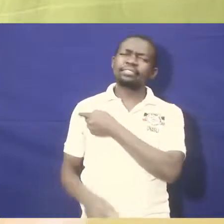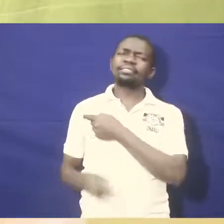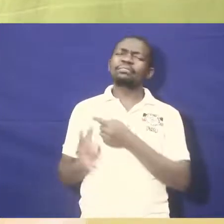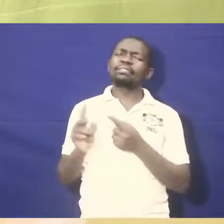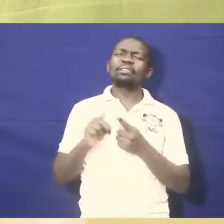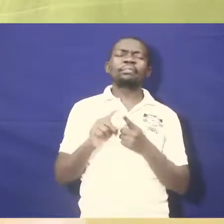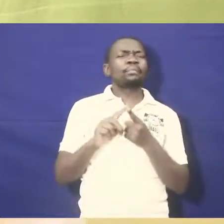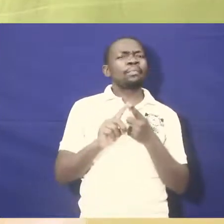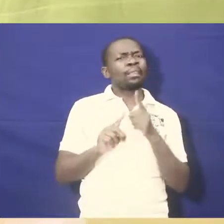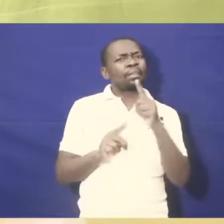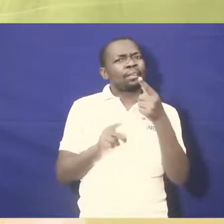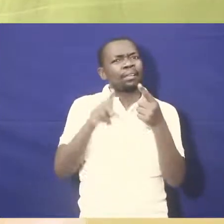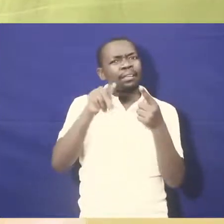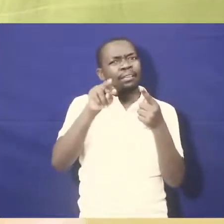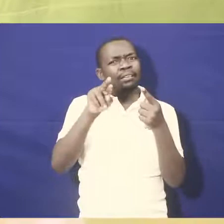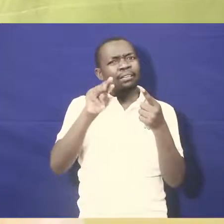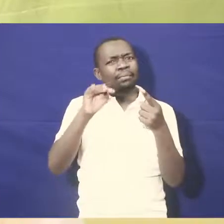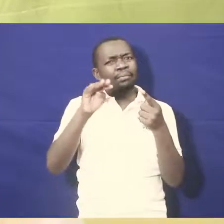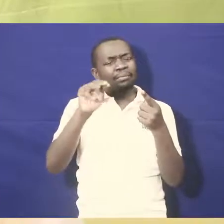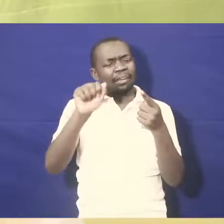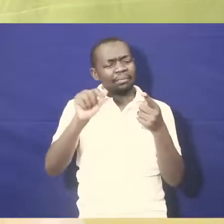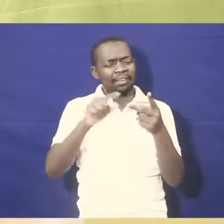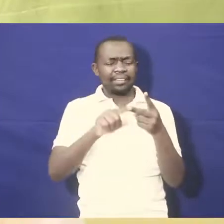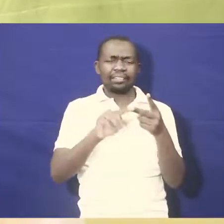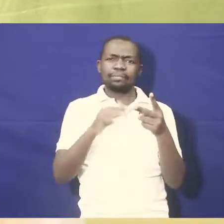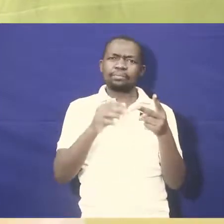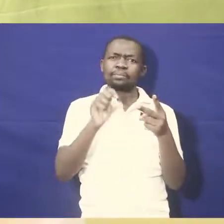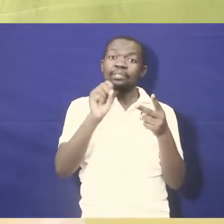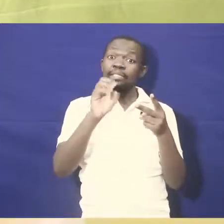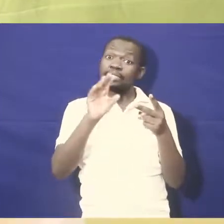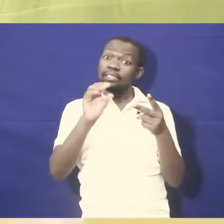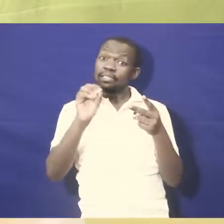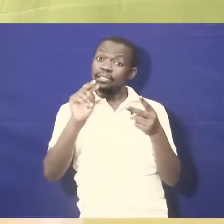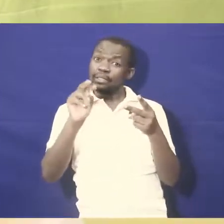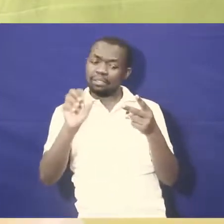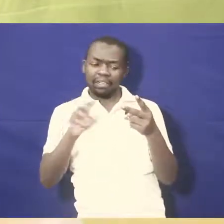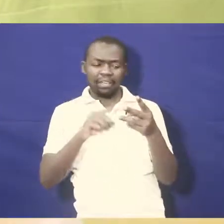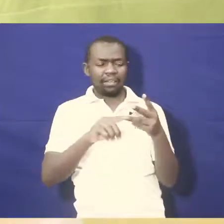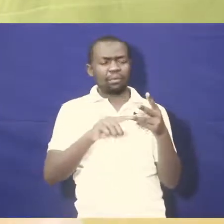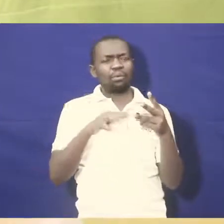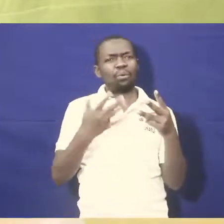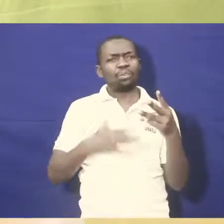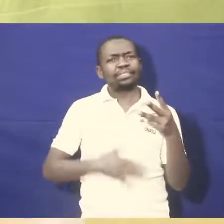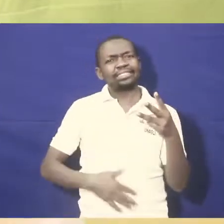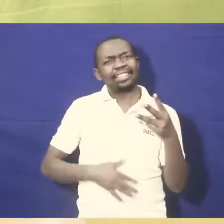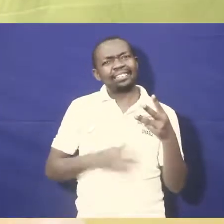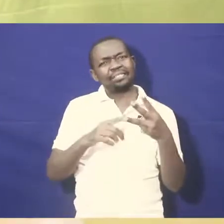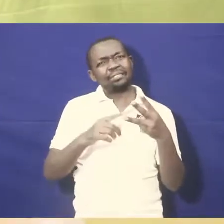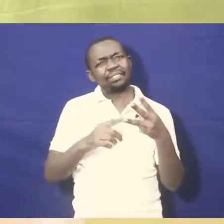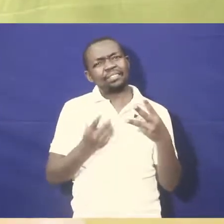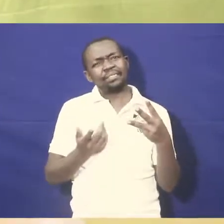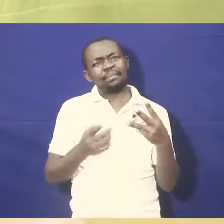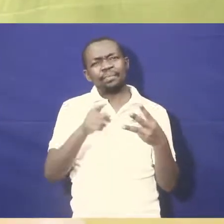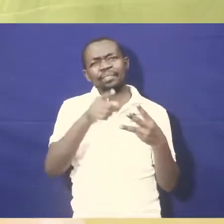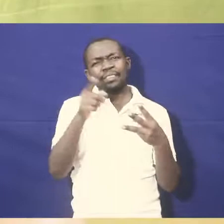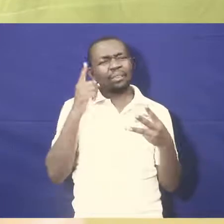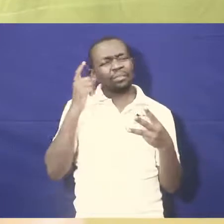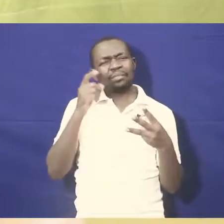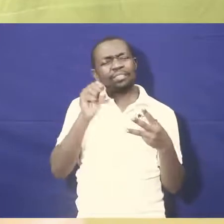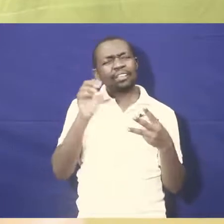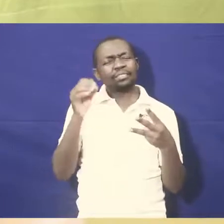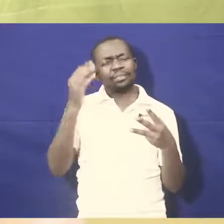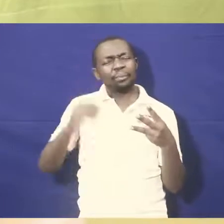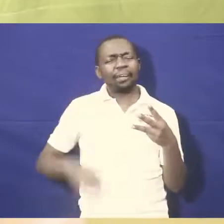primary? Is it a secondary or a scientific source? Why do you think